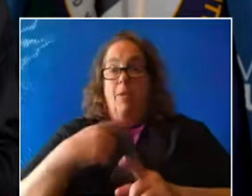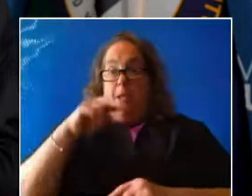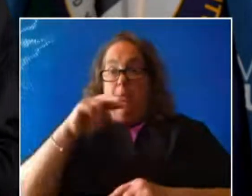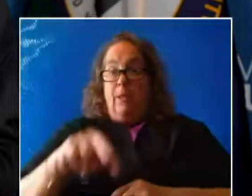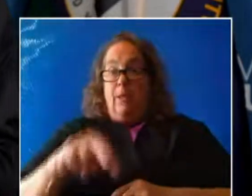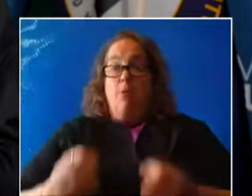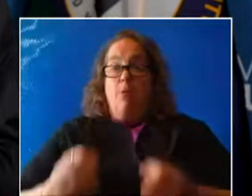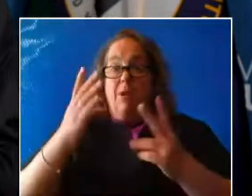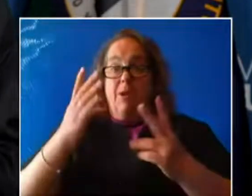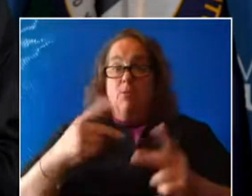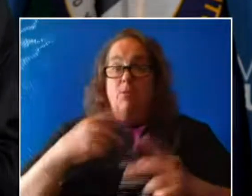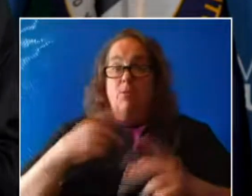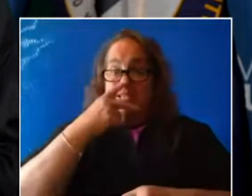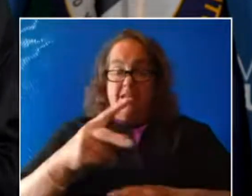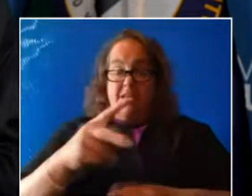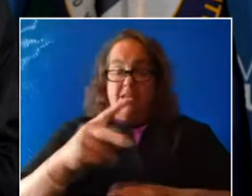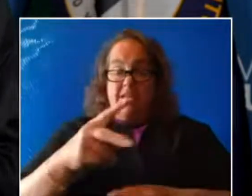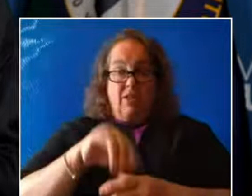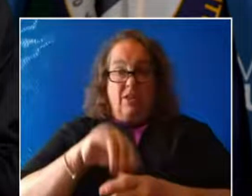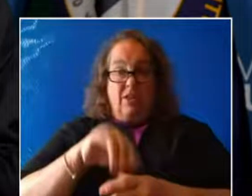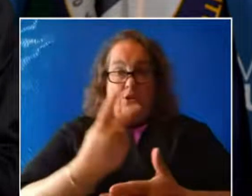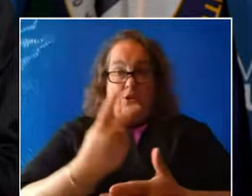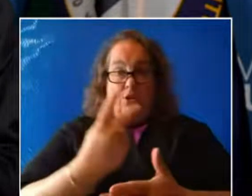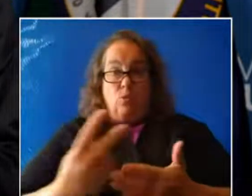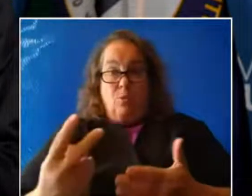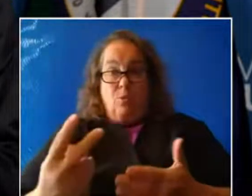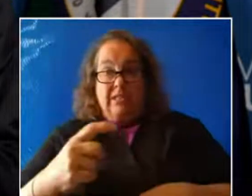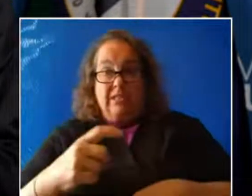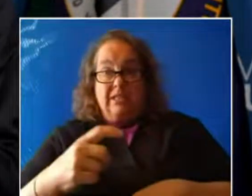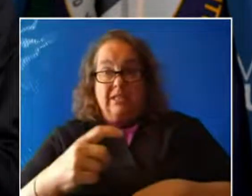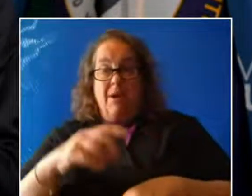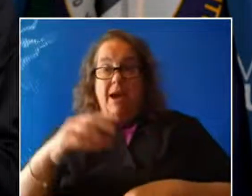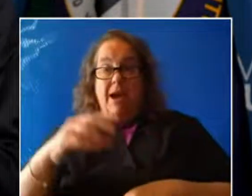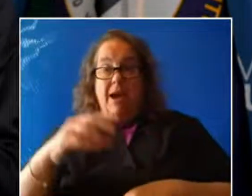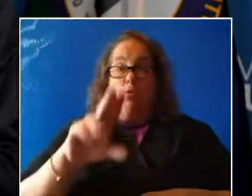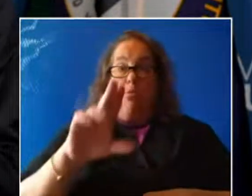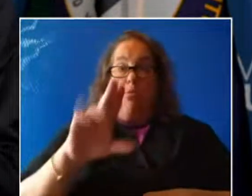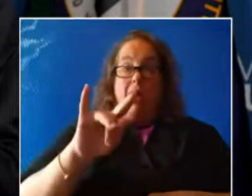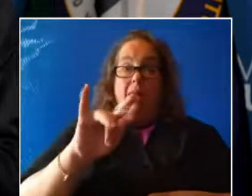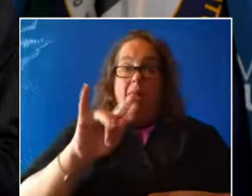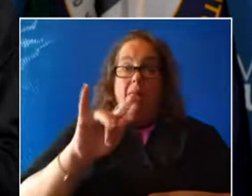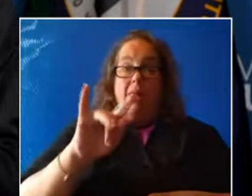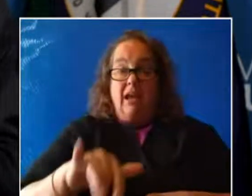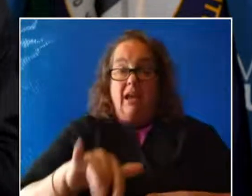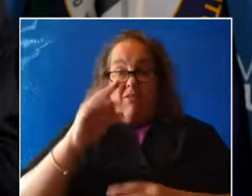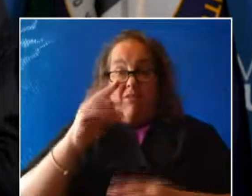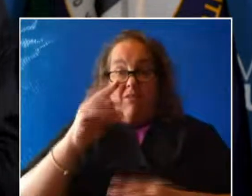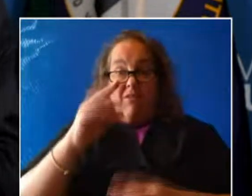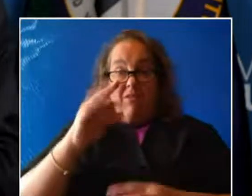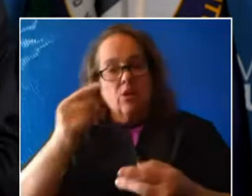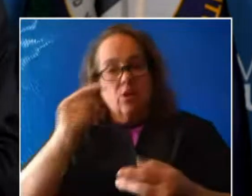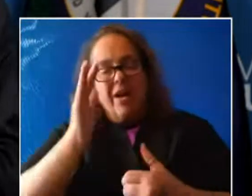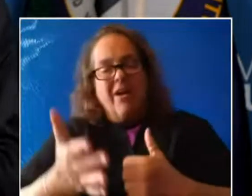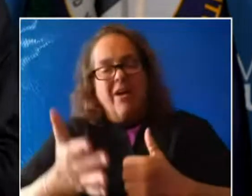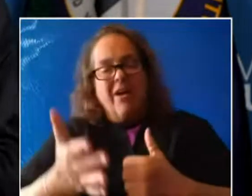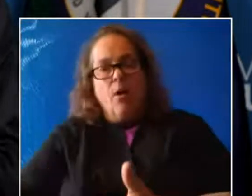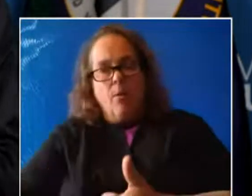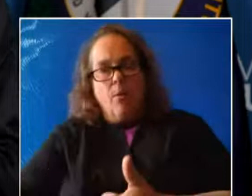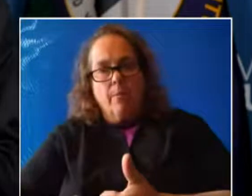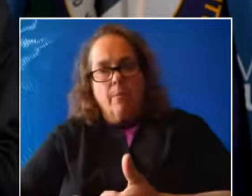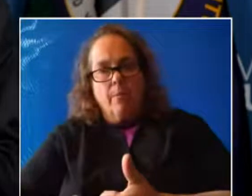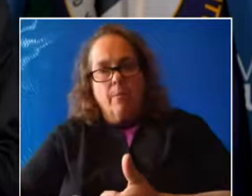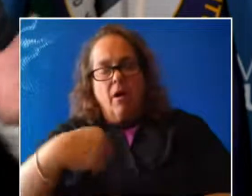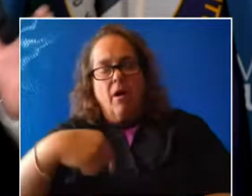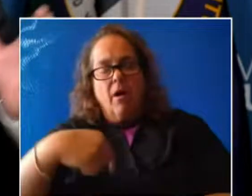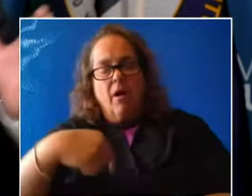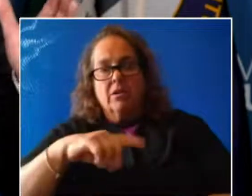period, as well as the quality of the visits, I think this is going to significantly help us. Our system is also working a lot better since we